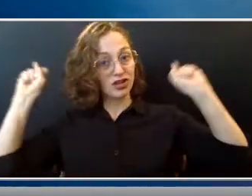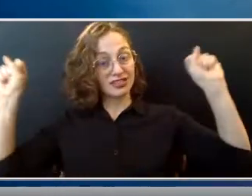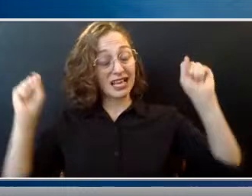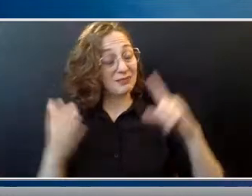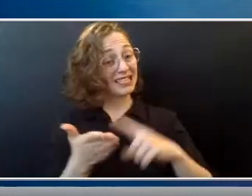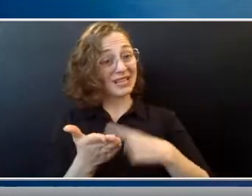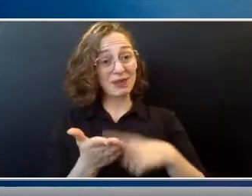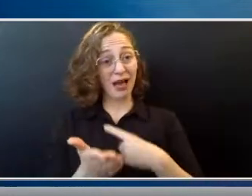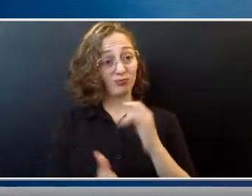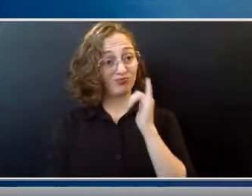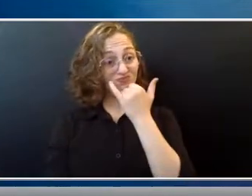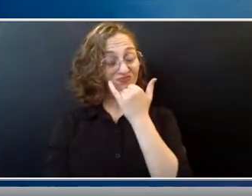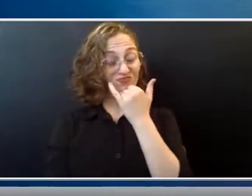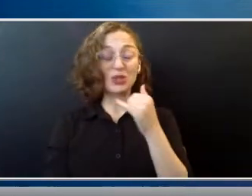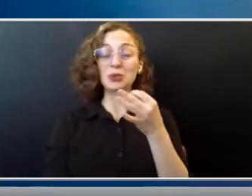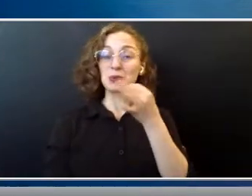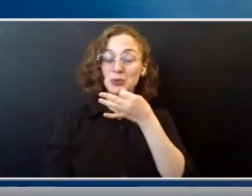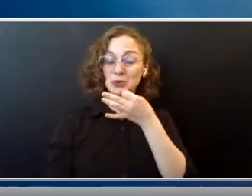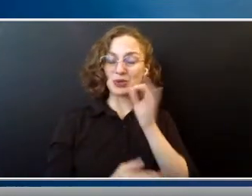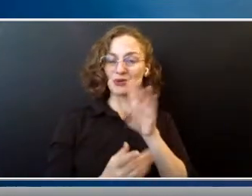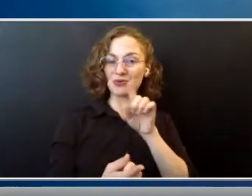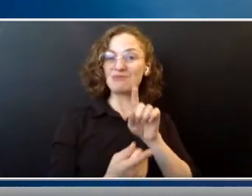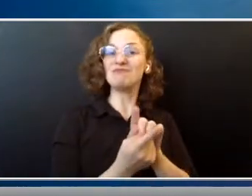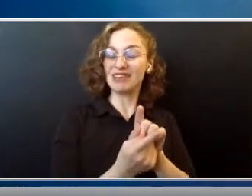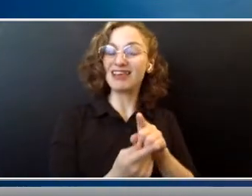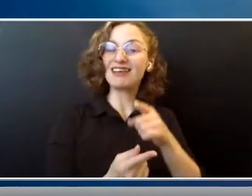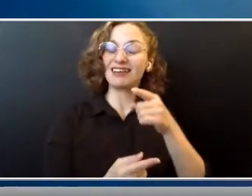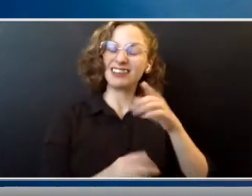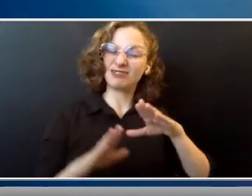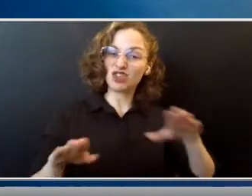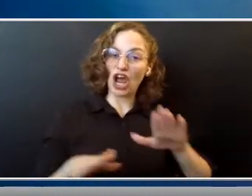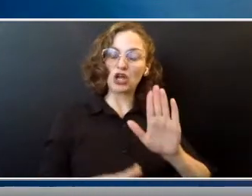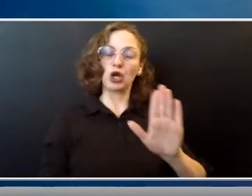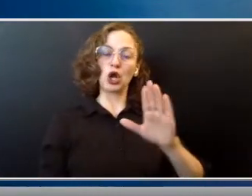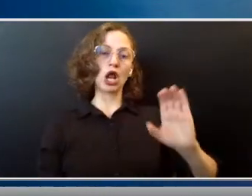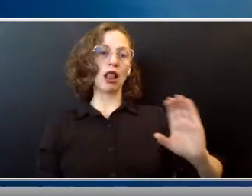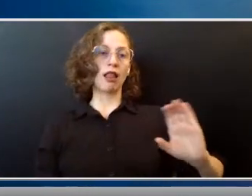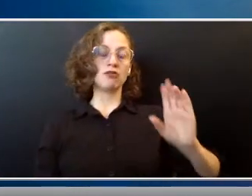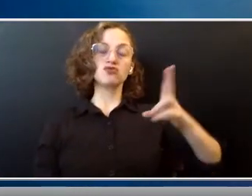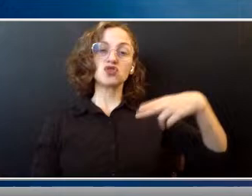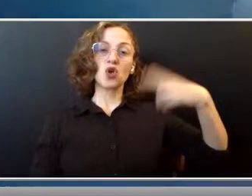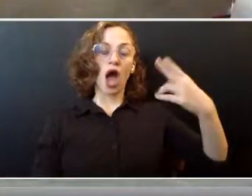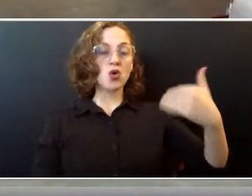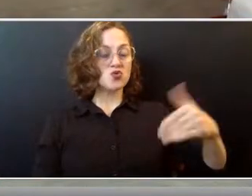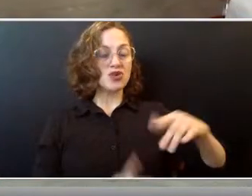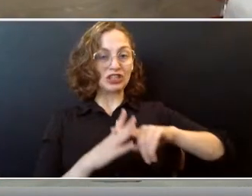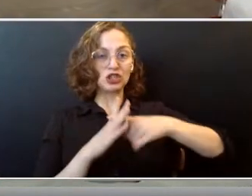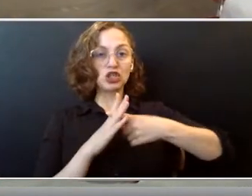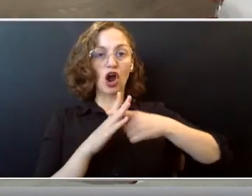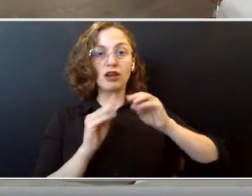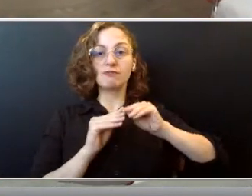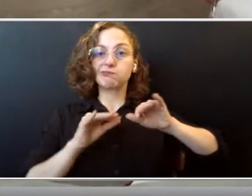high, it was coming out of her skin. She was at risk of having a heart attack because of it.